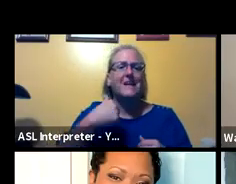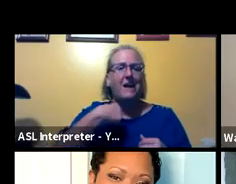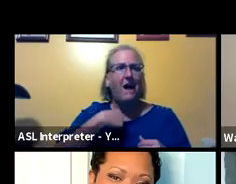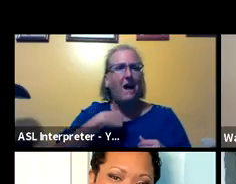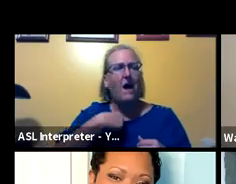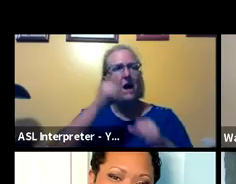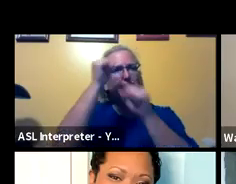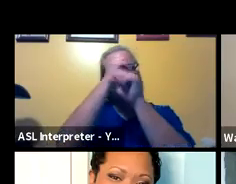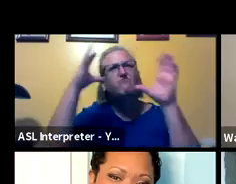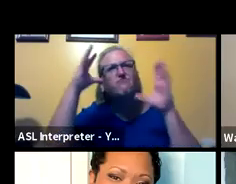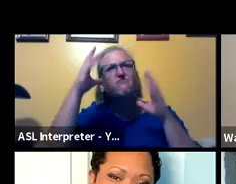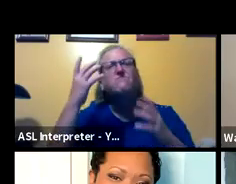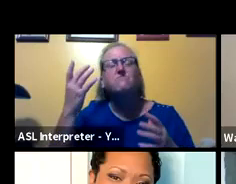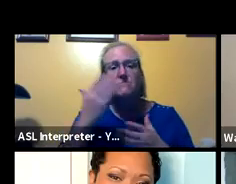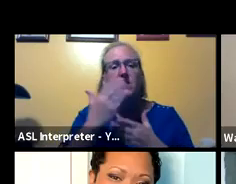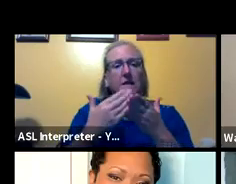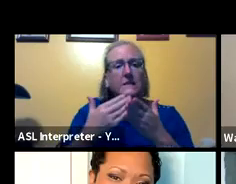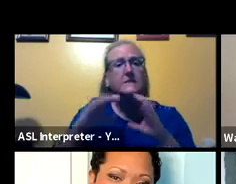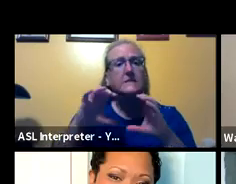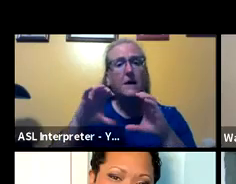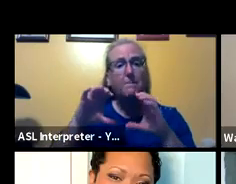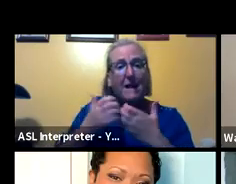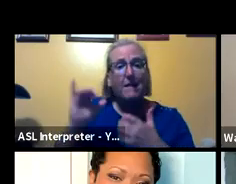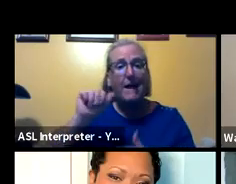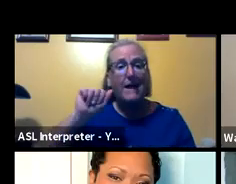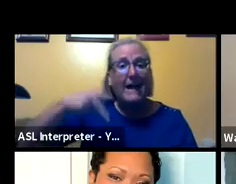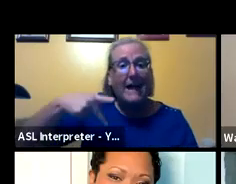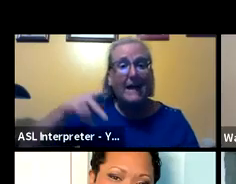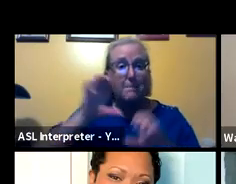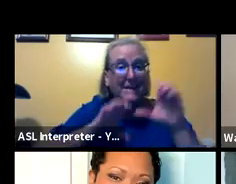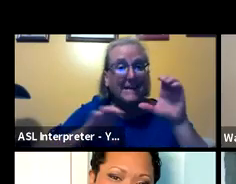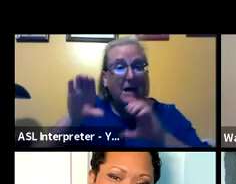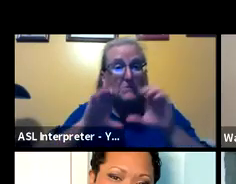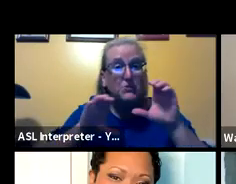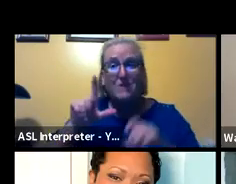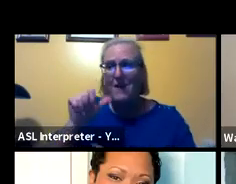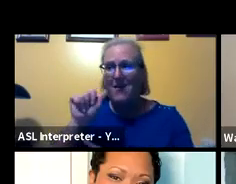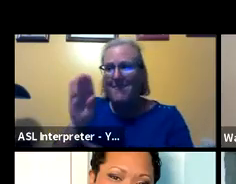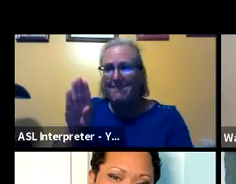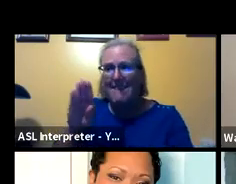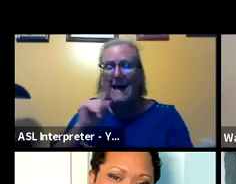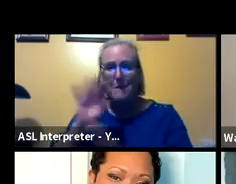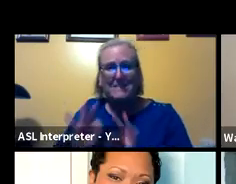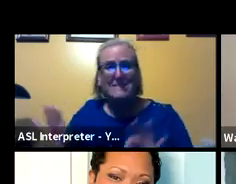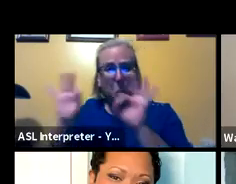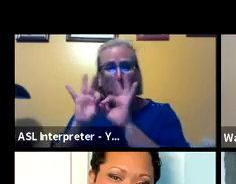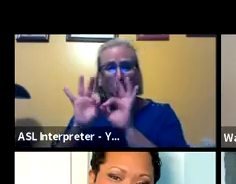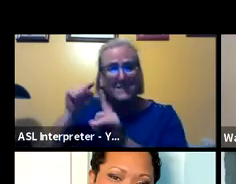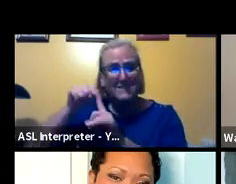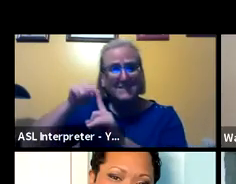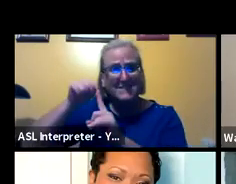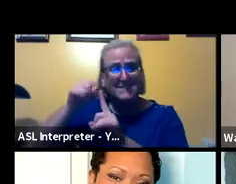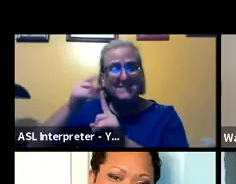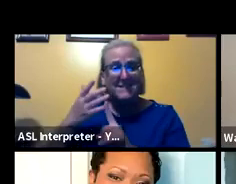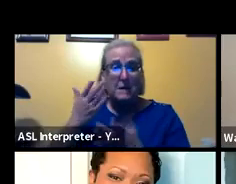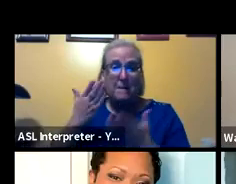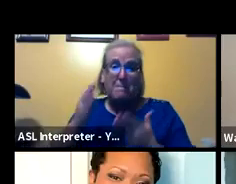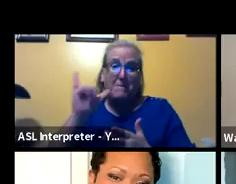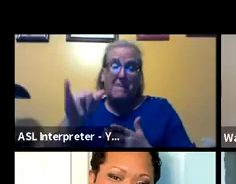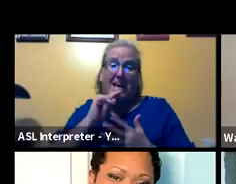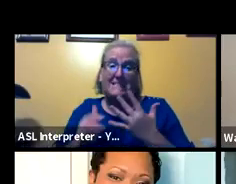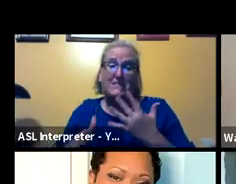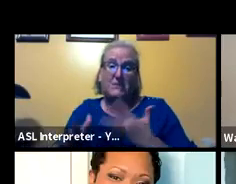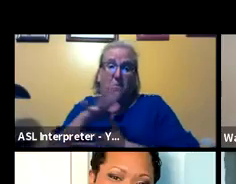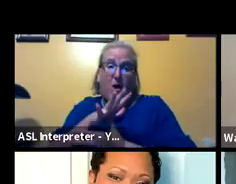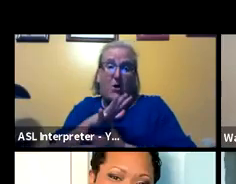imagining that certain classes like AP chemistry, where labs are important, maybe that becomes a priority. If the